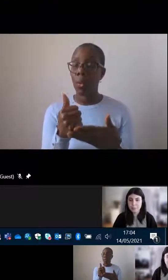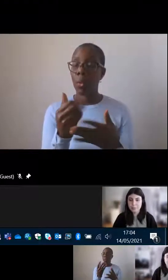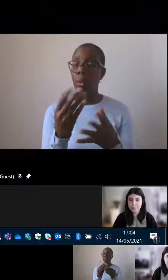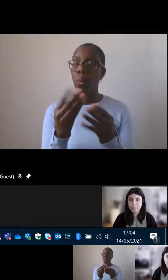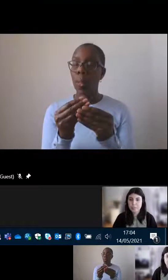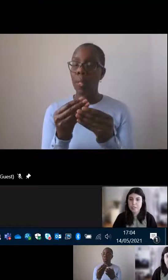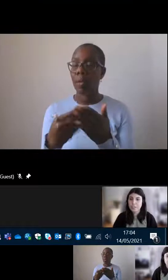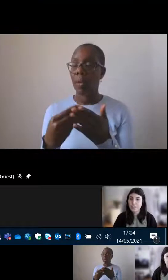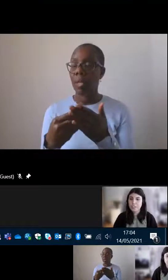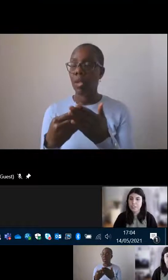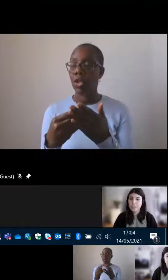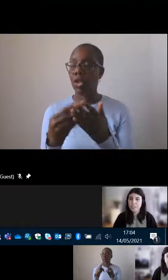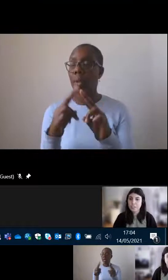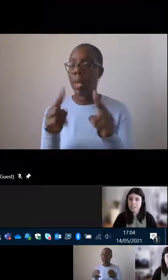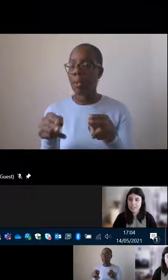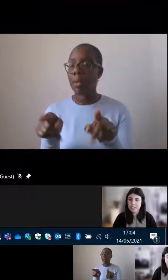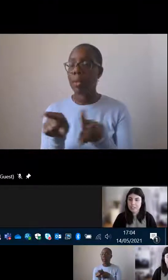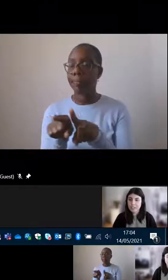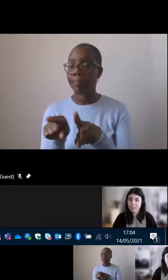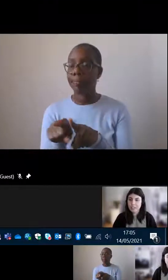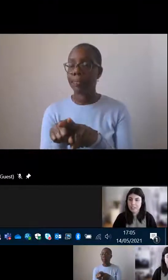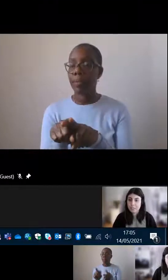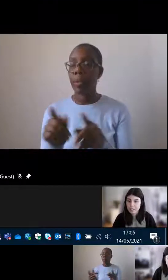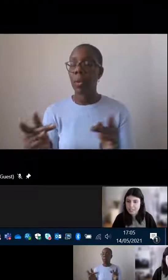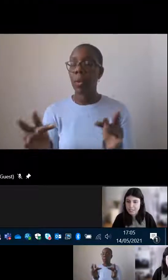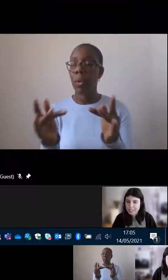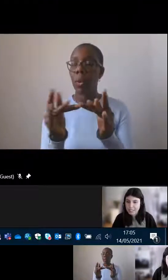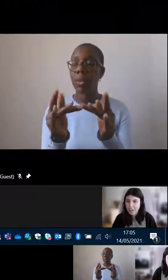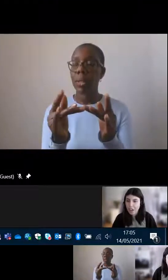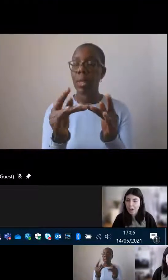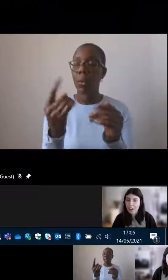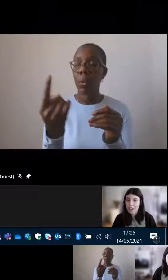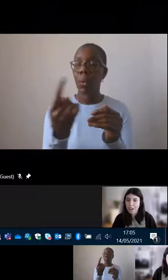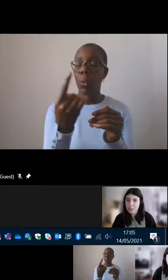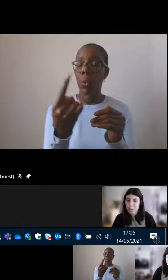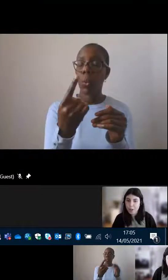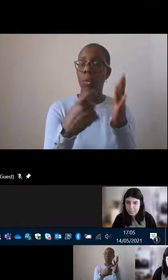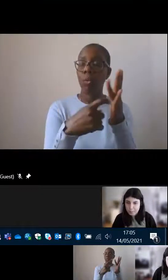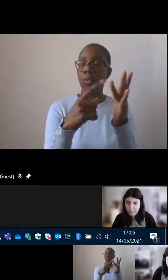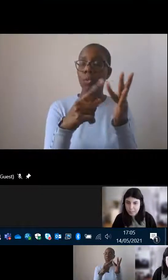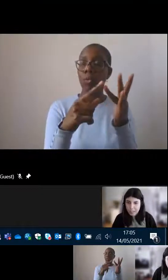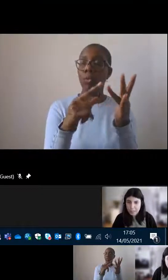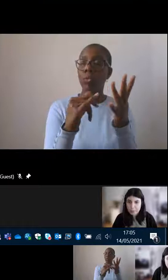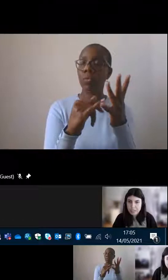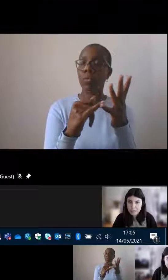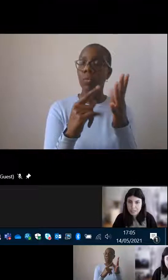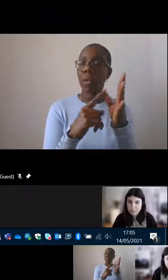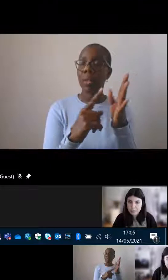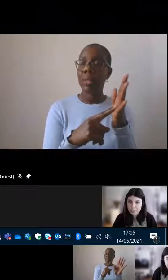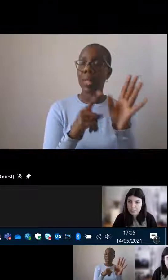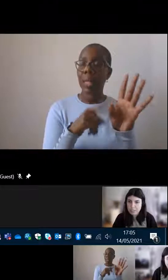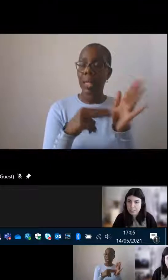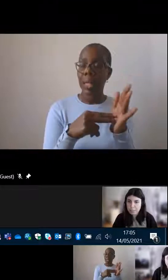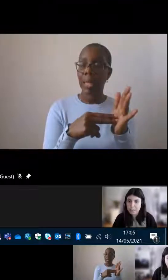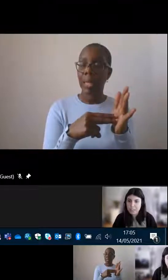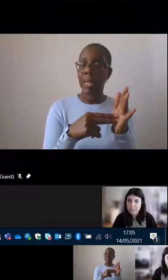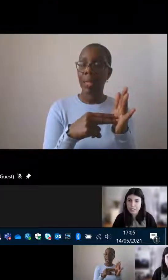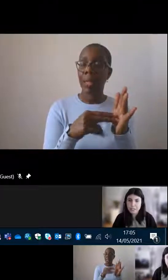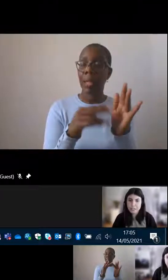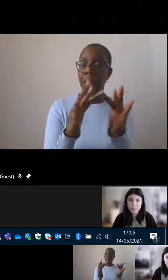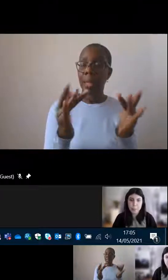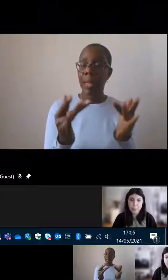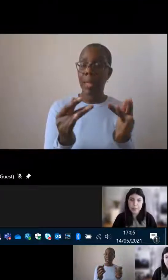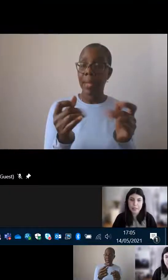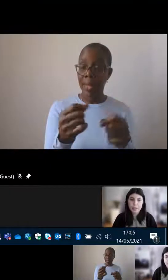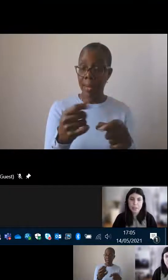as well. So you can contact Rosalind on the email there. I won't read out the email just now, but I'll